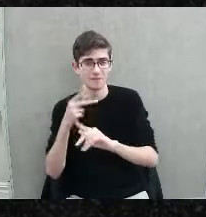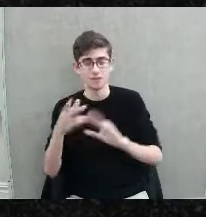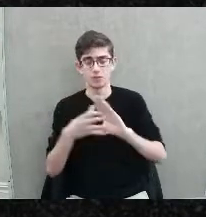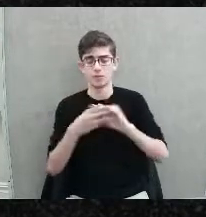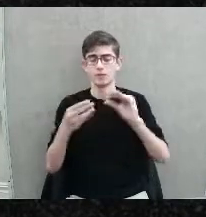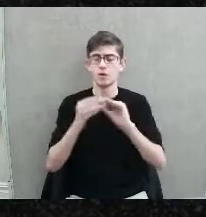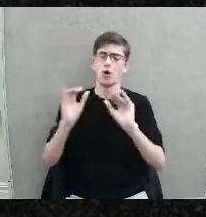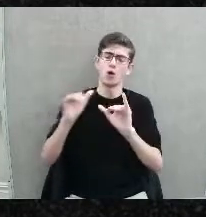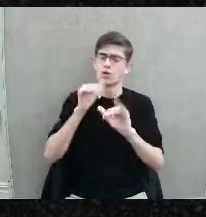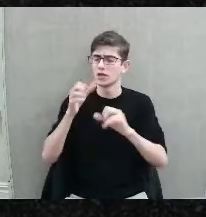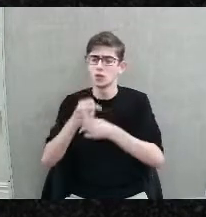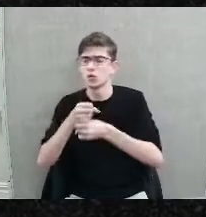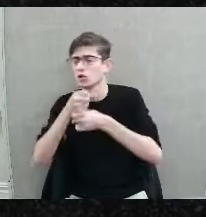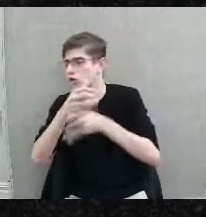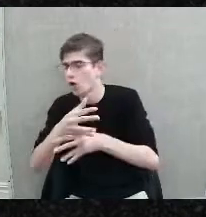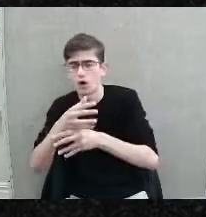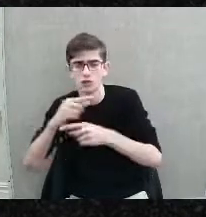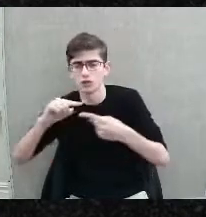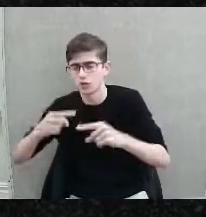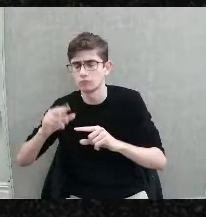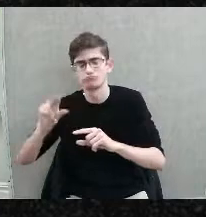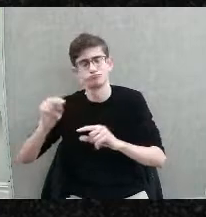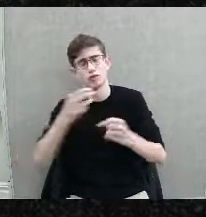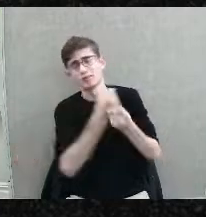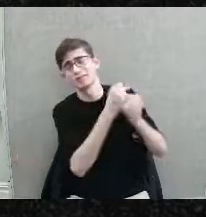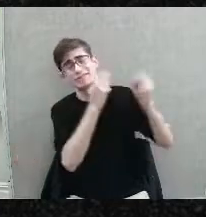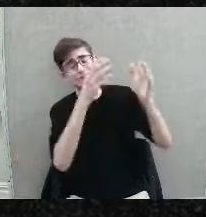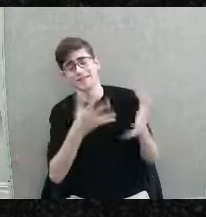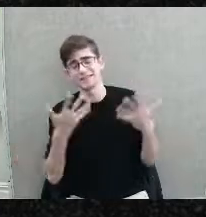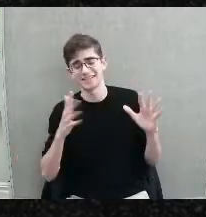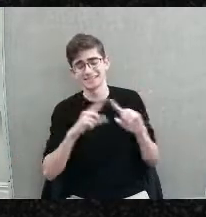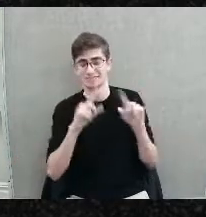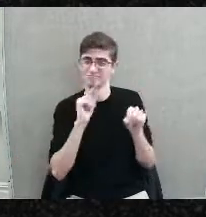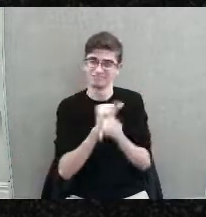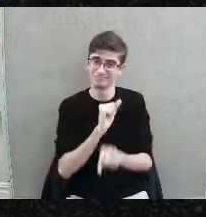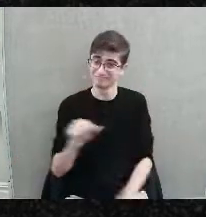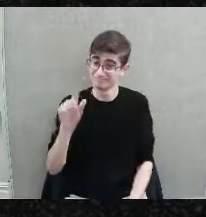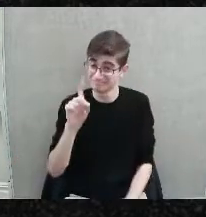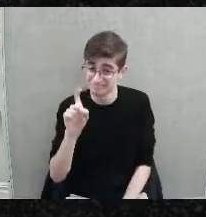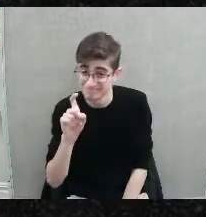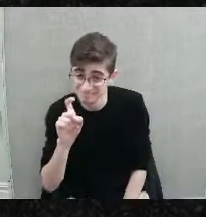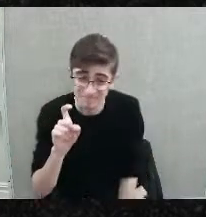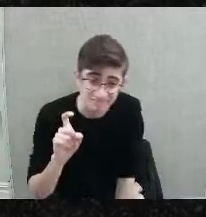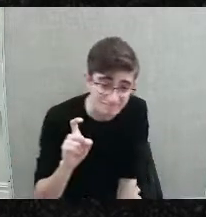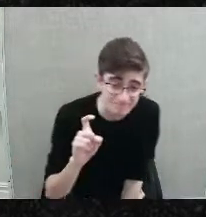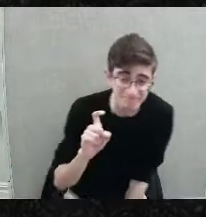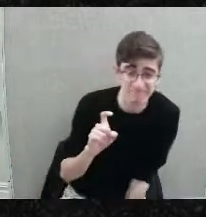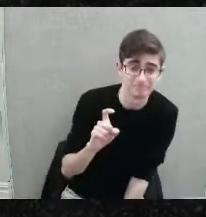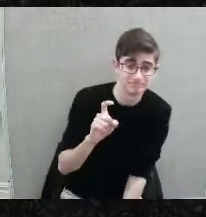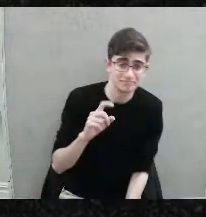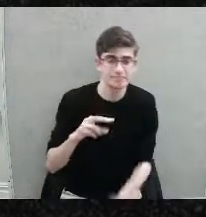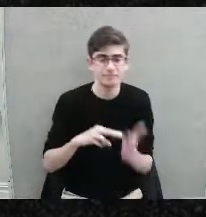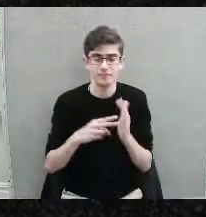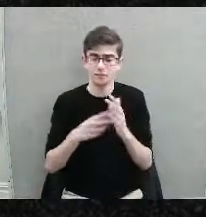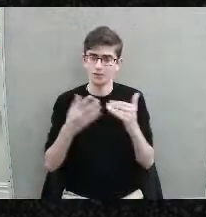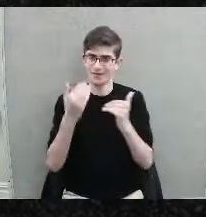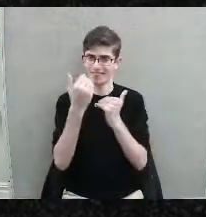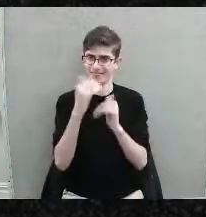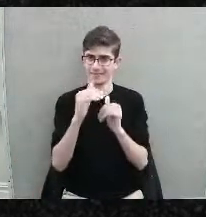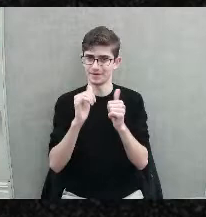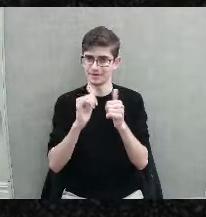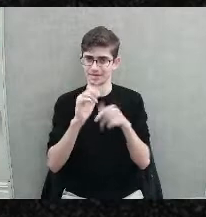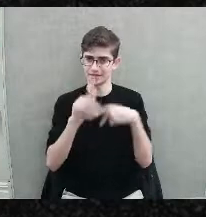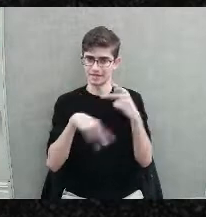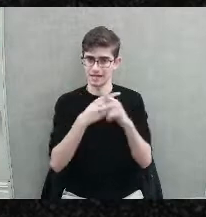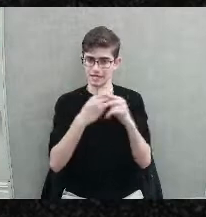as the form of salvation. And so that means limiting and narrowing the types of harm that can be